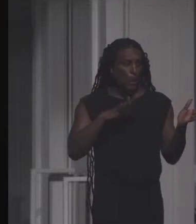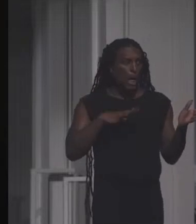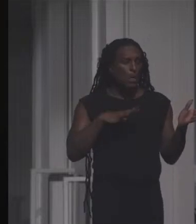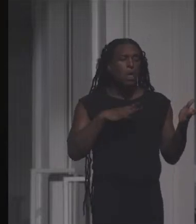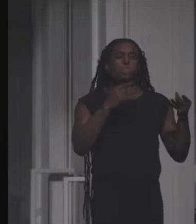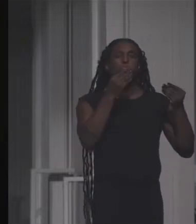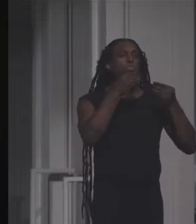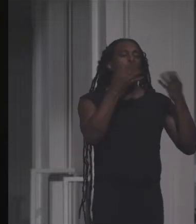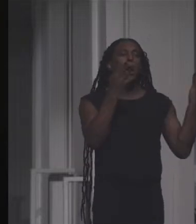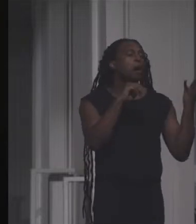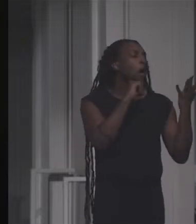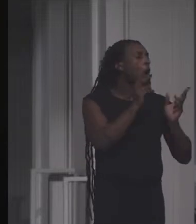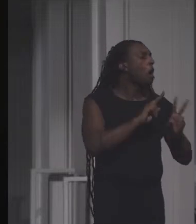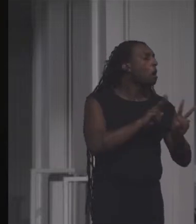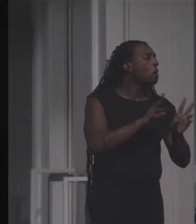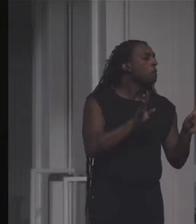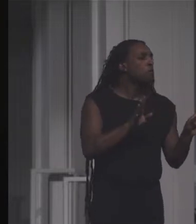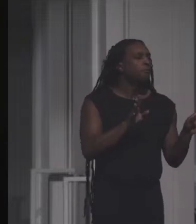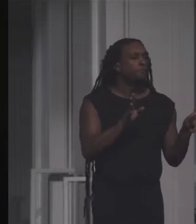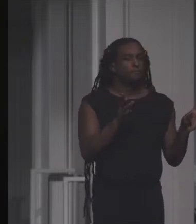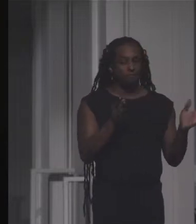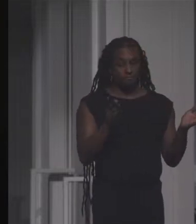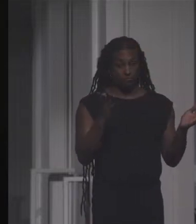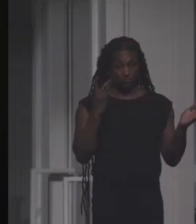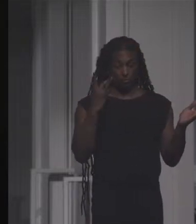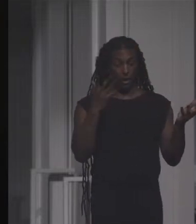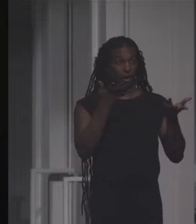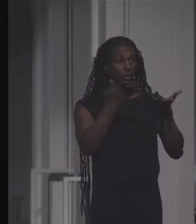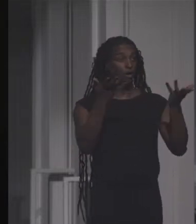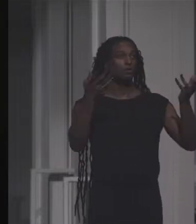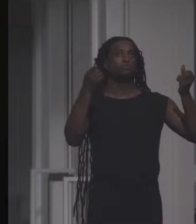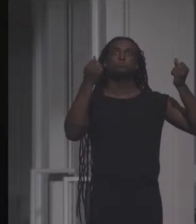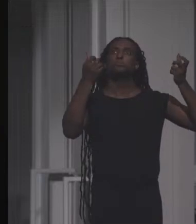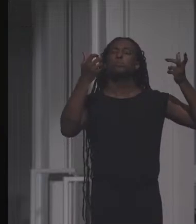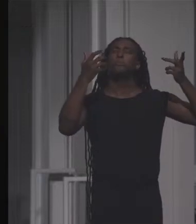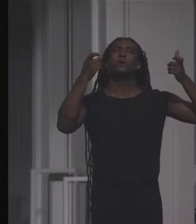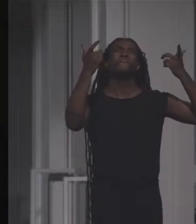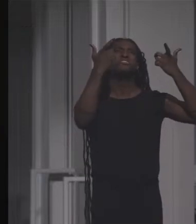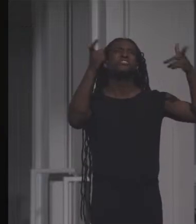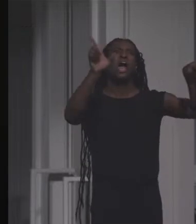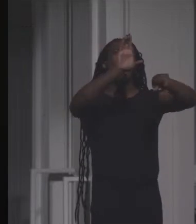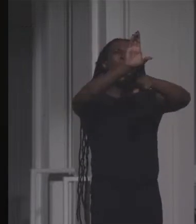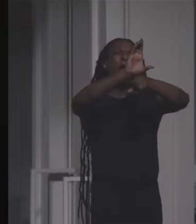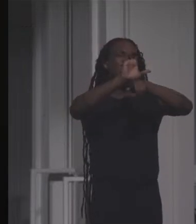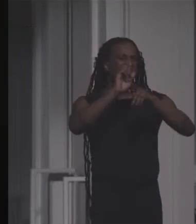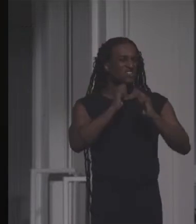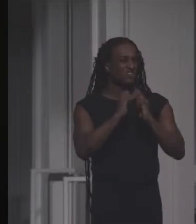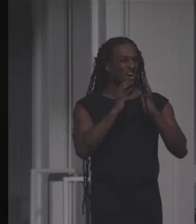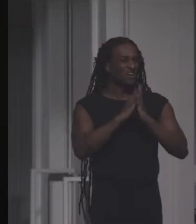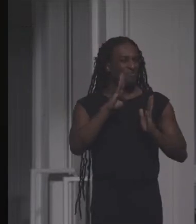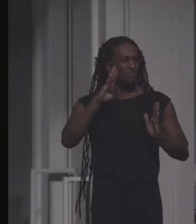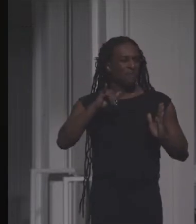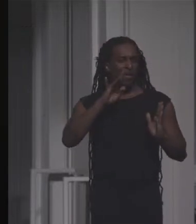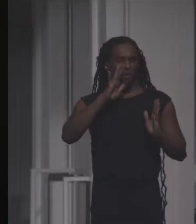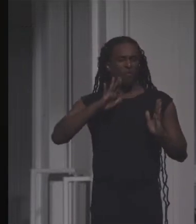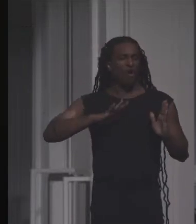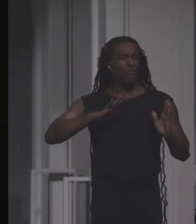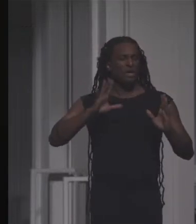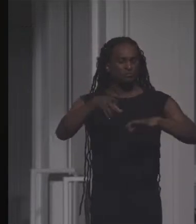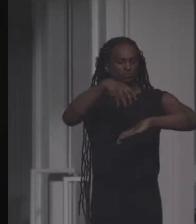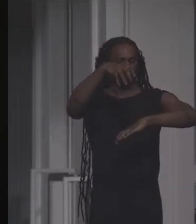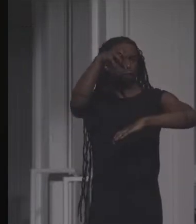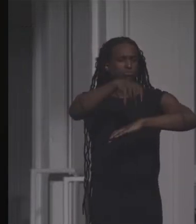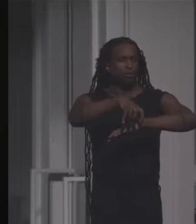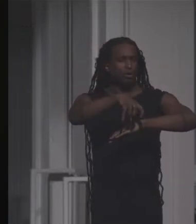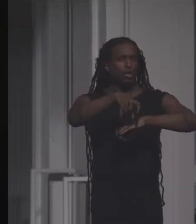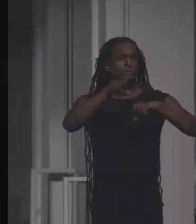matter, how come this magnificent abbey, founded by a woman, occupied such a stunning and